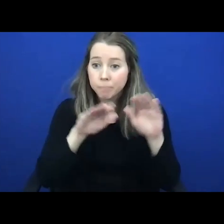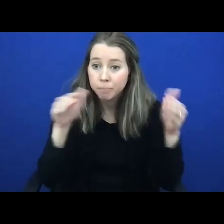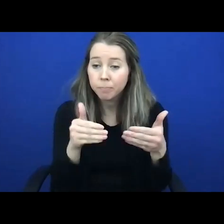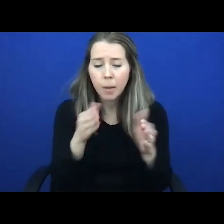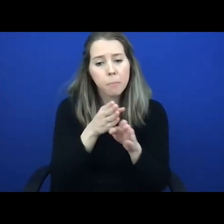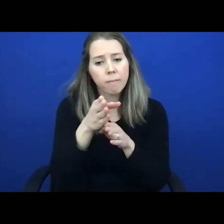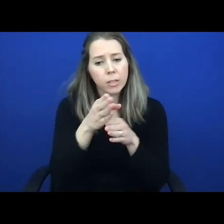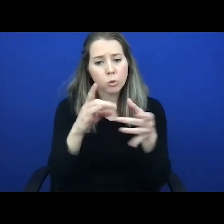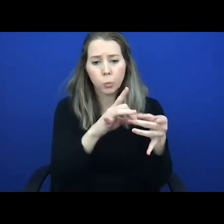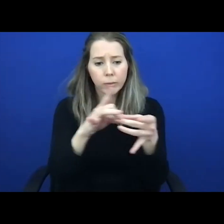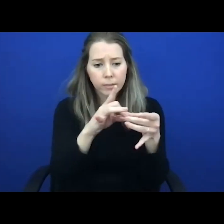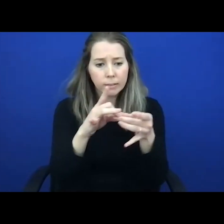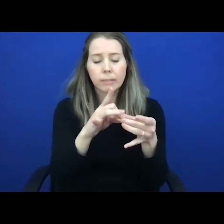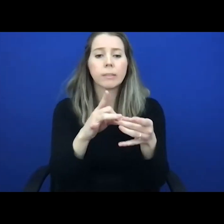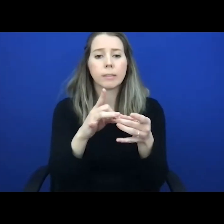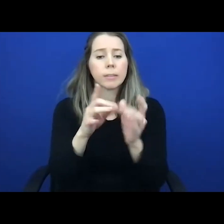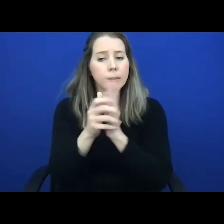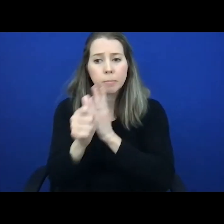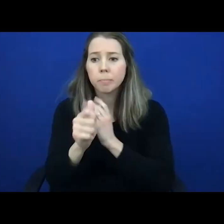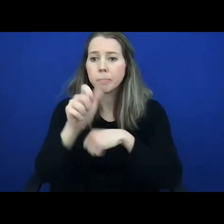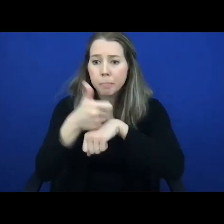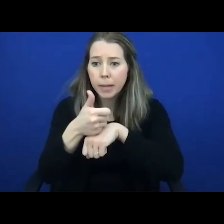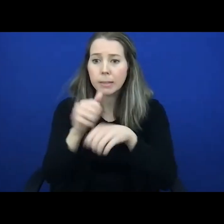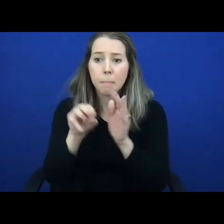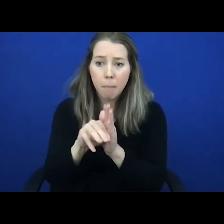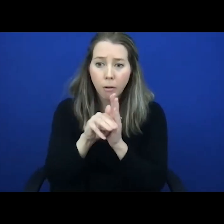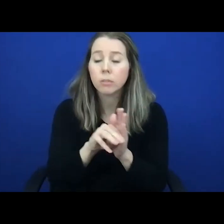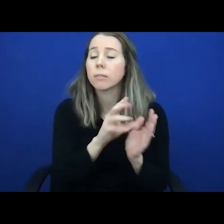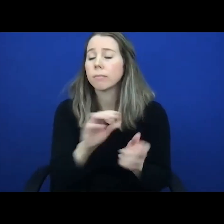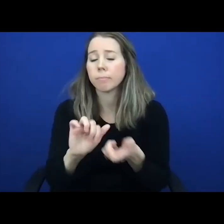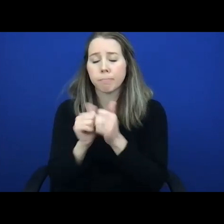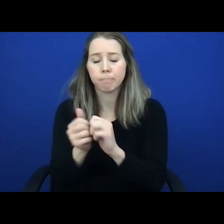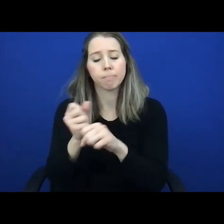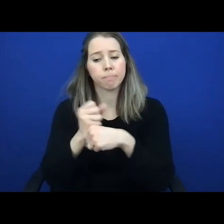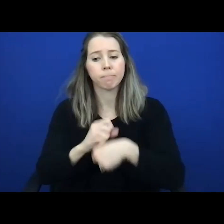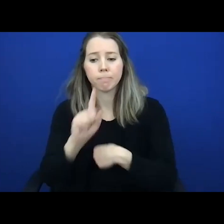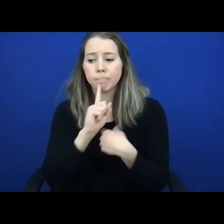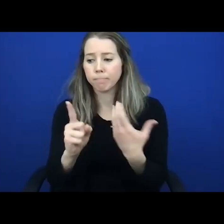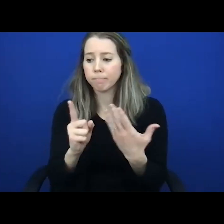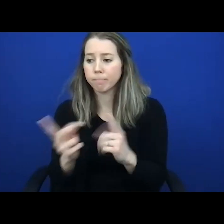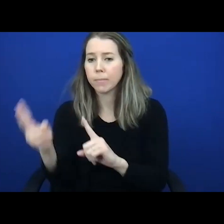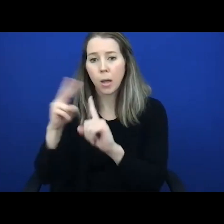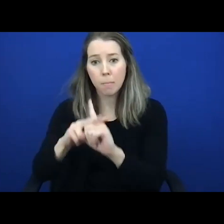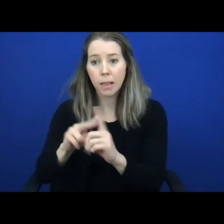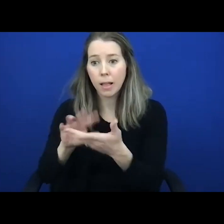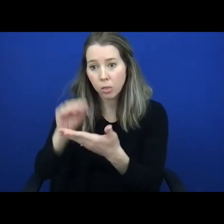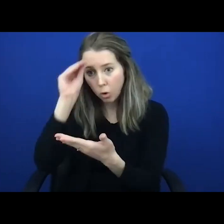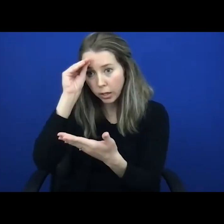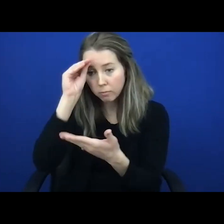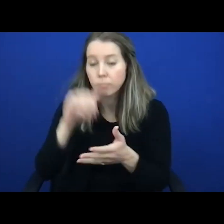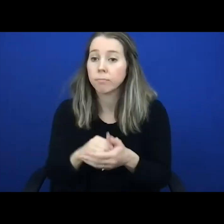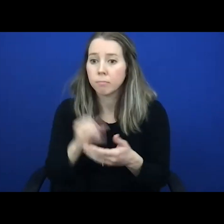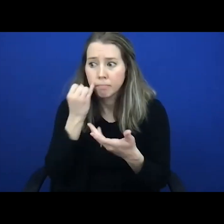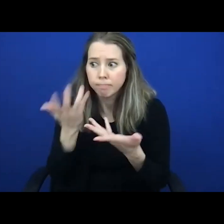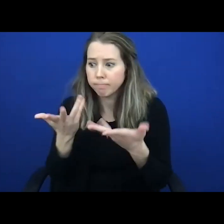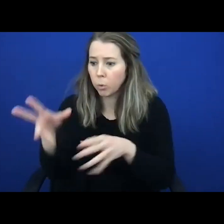of a competency-based models allow us to do that, as well as to ensure some immediate applicability of learning if you're already